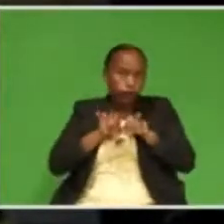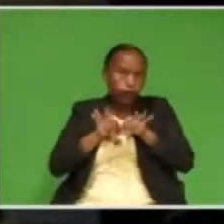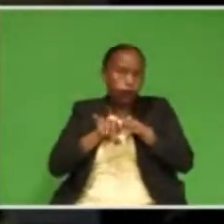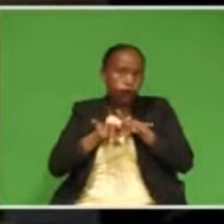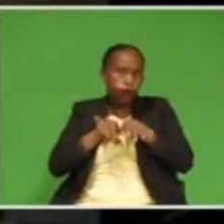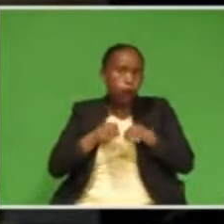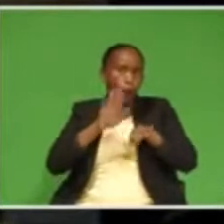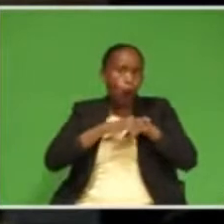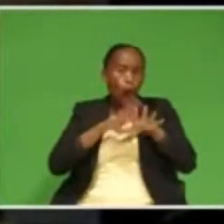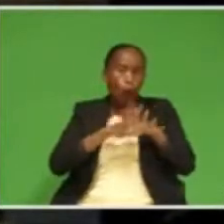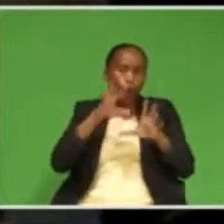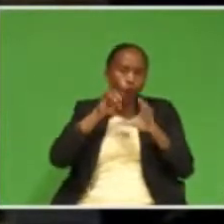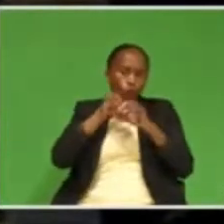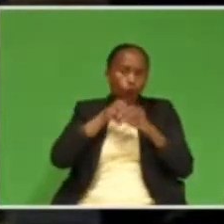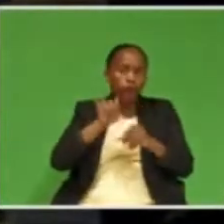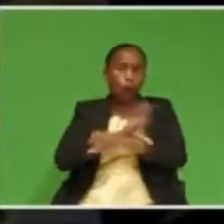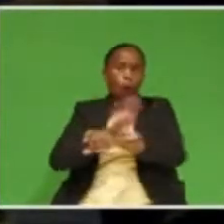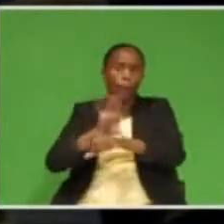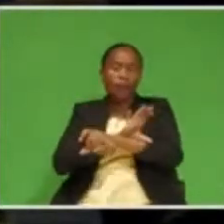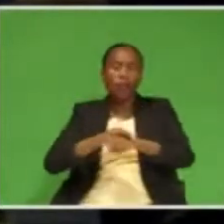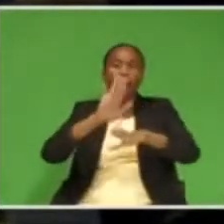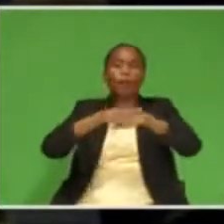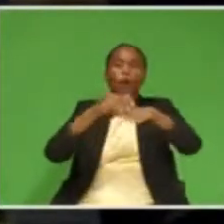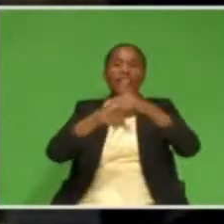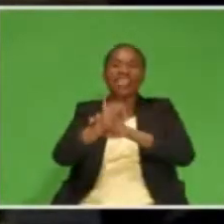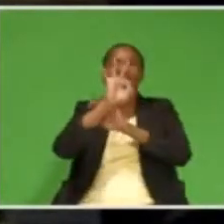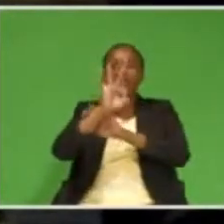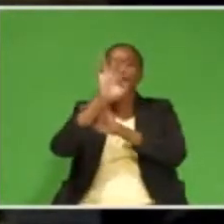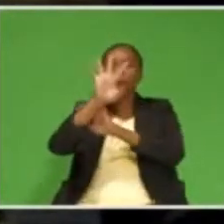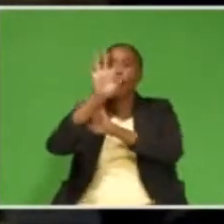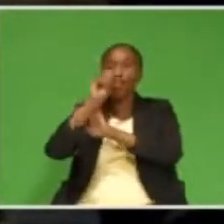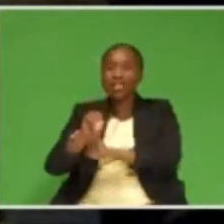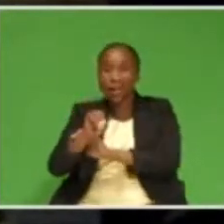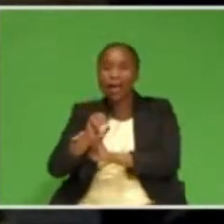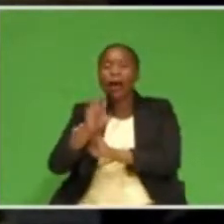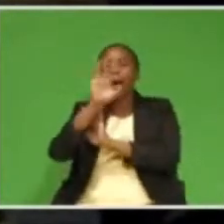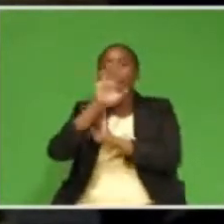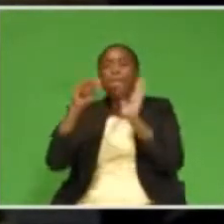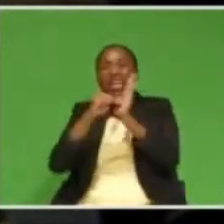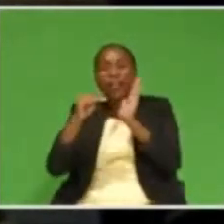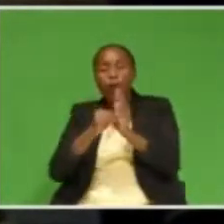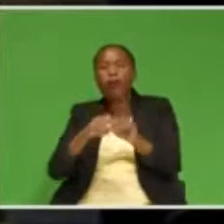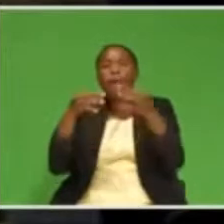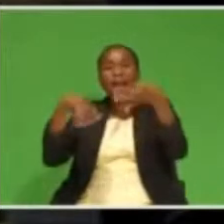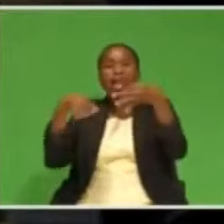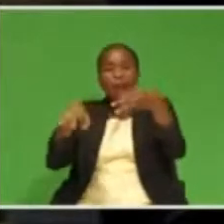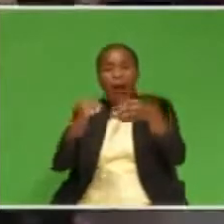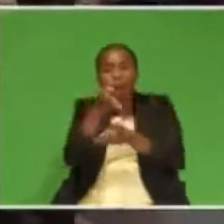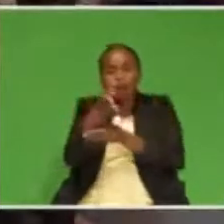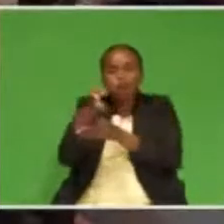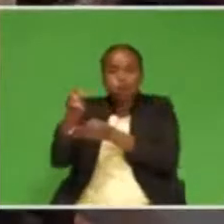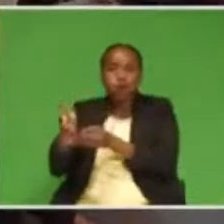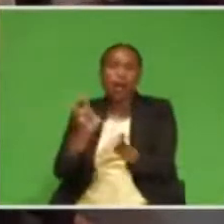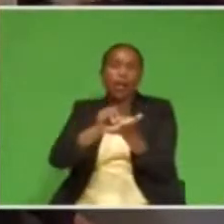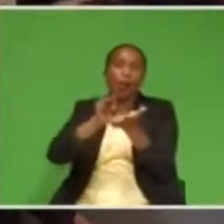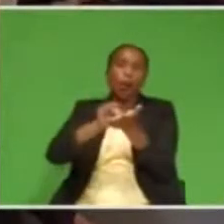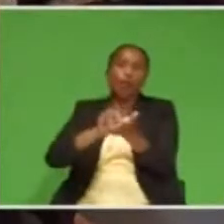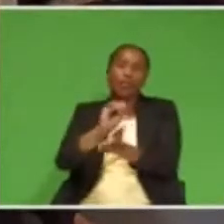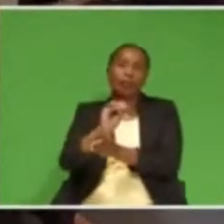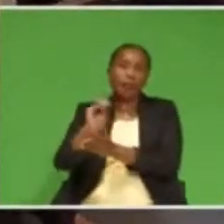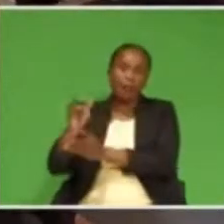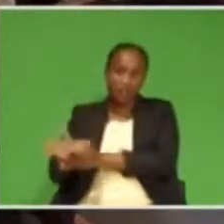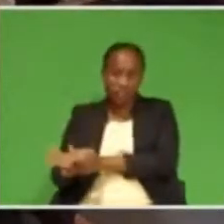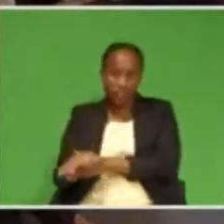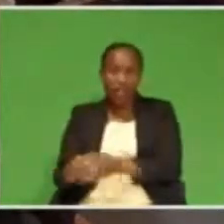than 340 million paper-based civic records. Now, this is